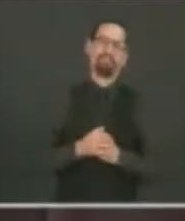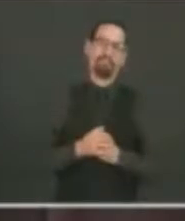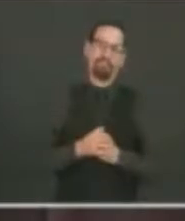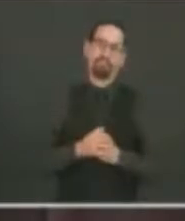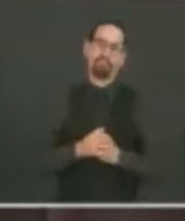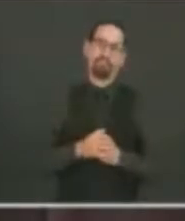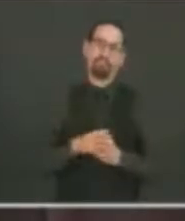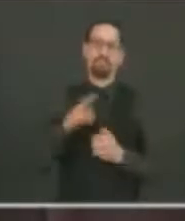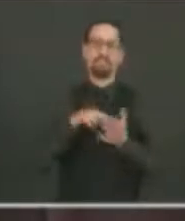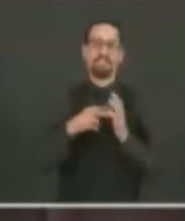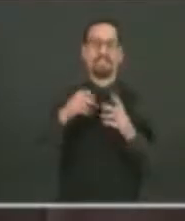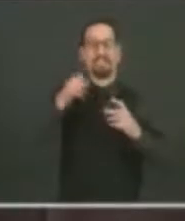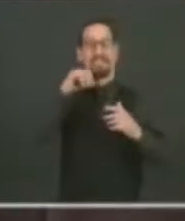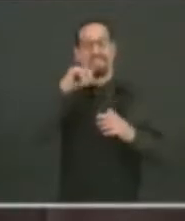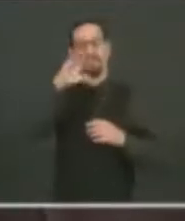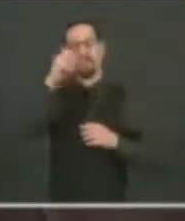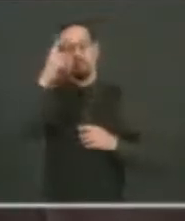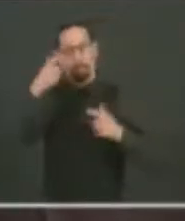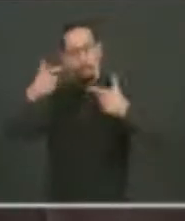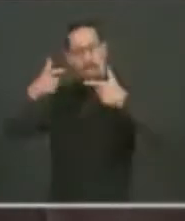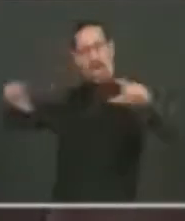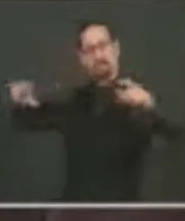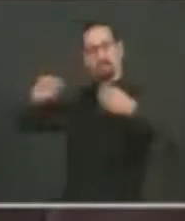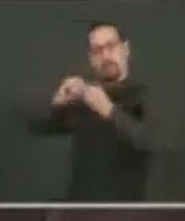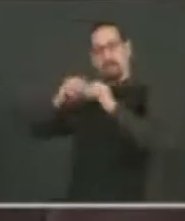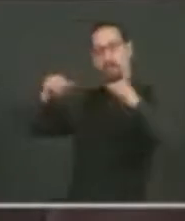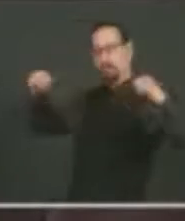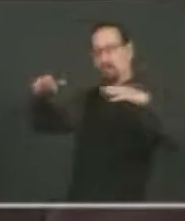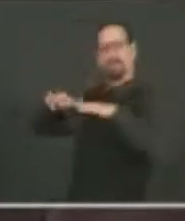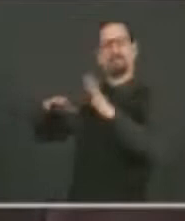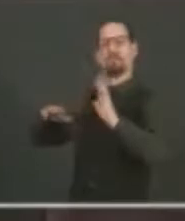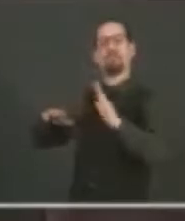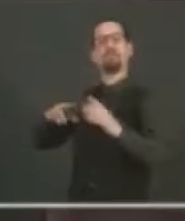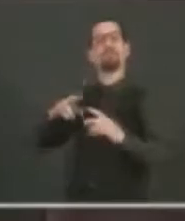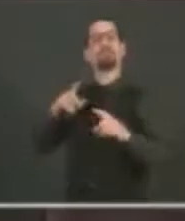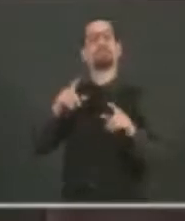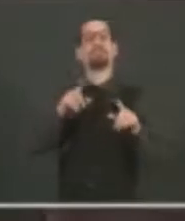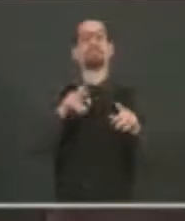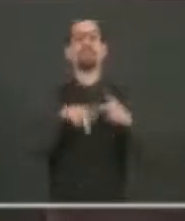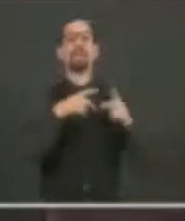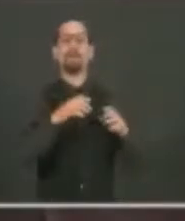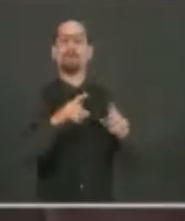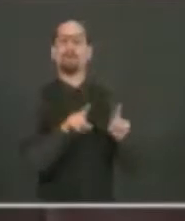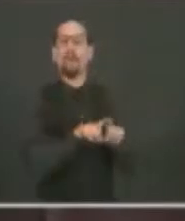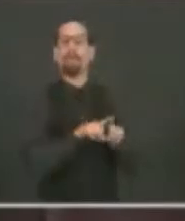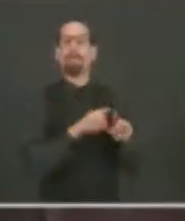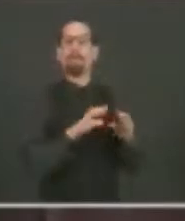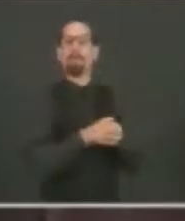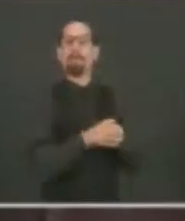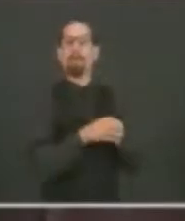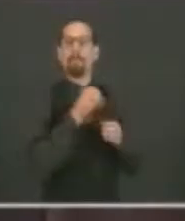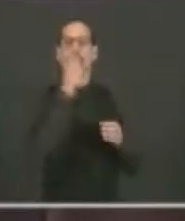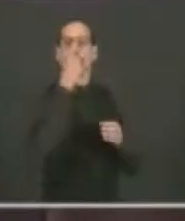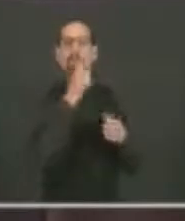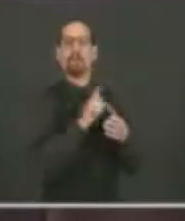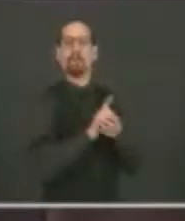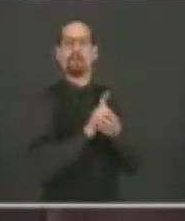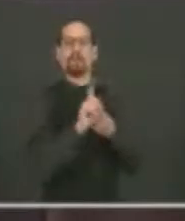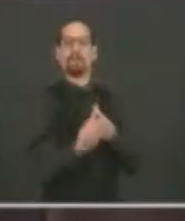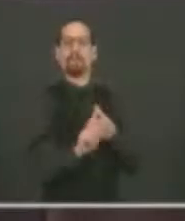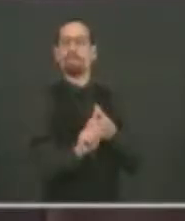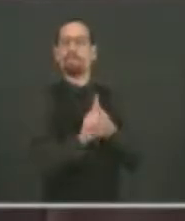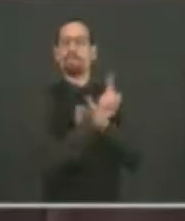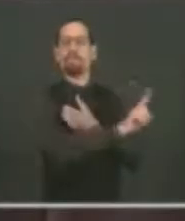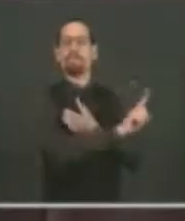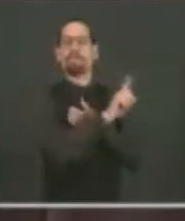the size of the gathering, but it's also keeping your groups stable. When you go to different groups